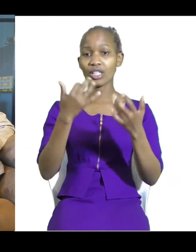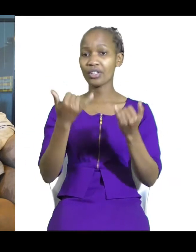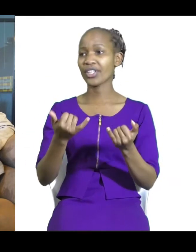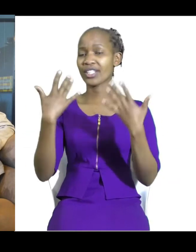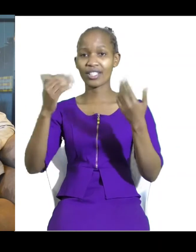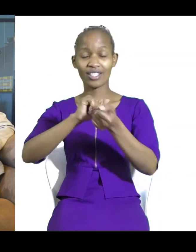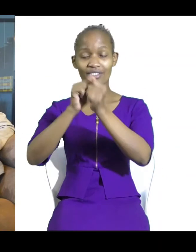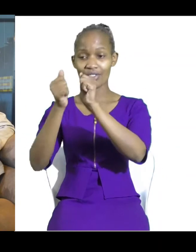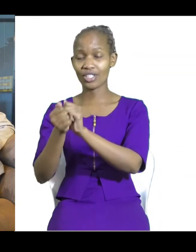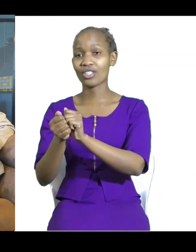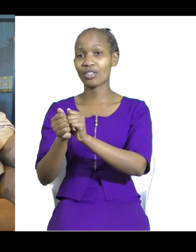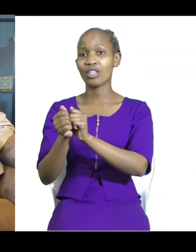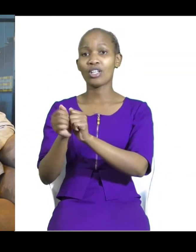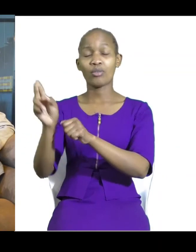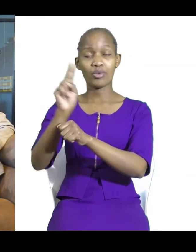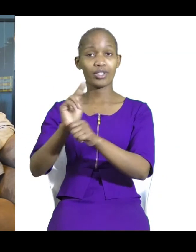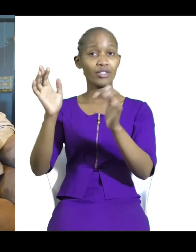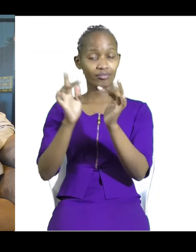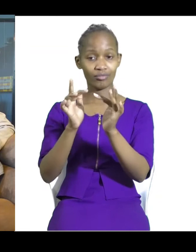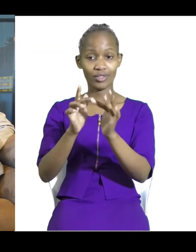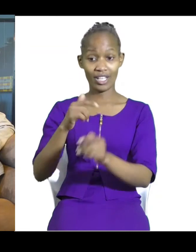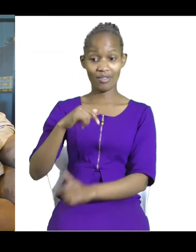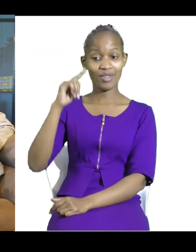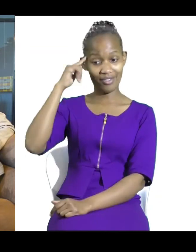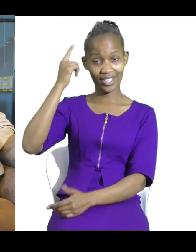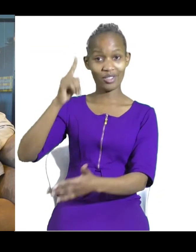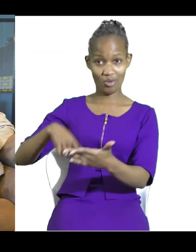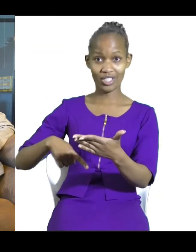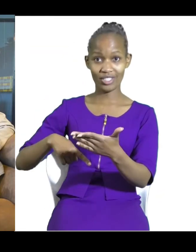to an online space. And I'm just thinking that before this